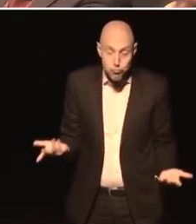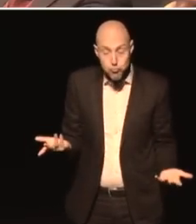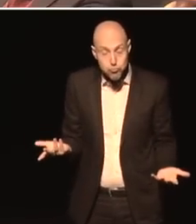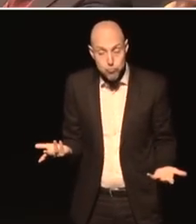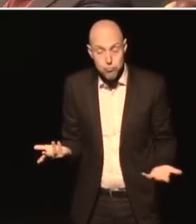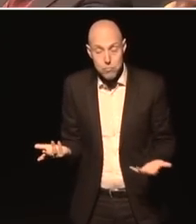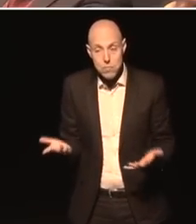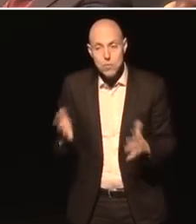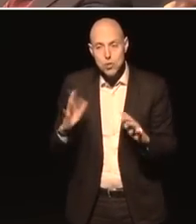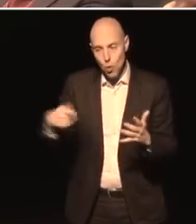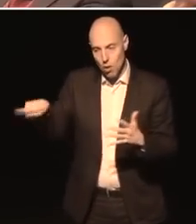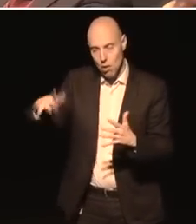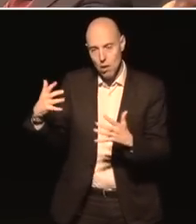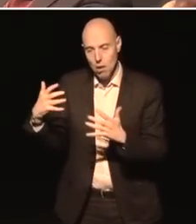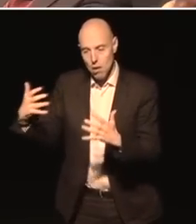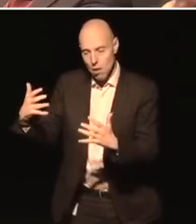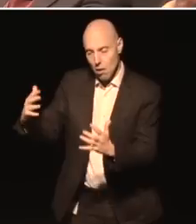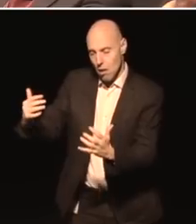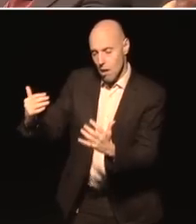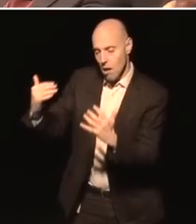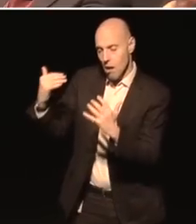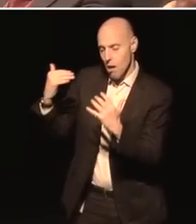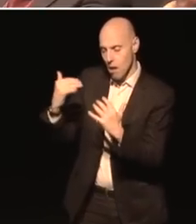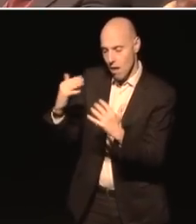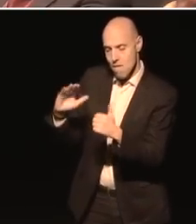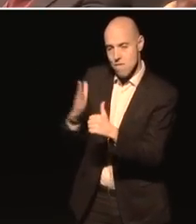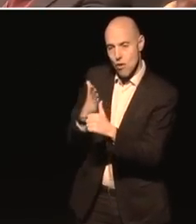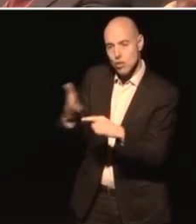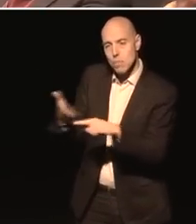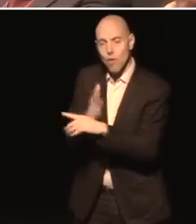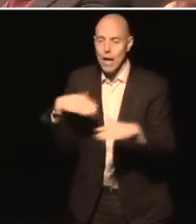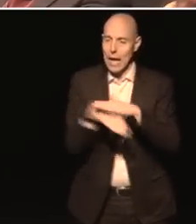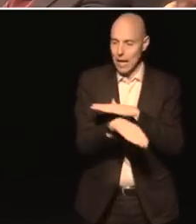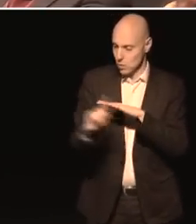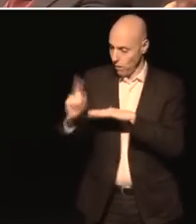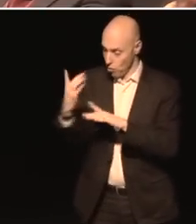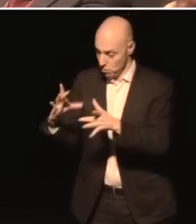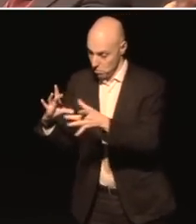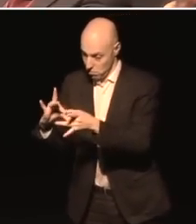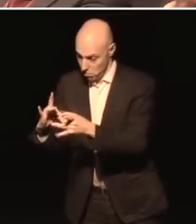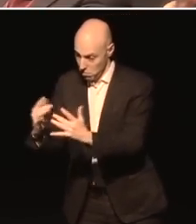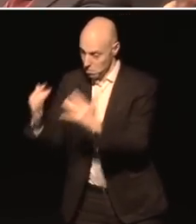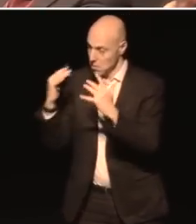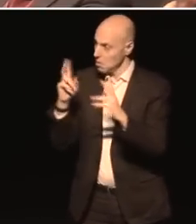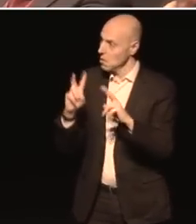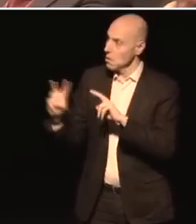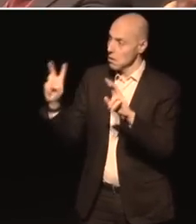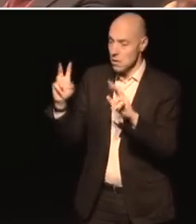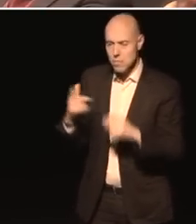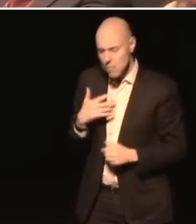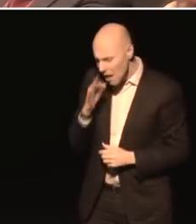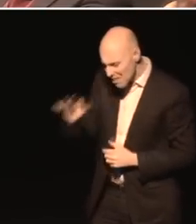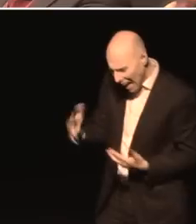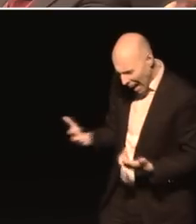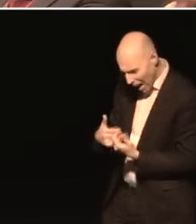So it was bringing the congregation in, easing the relationship first before they entered the space for them to then connect and have dialogue. And then how do you keep